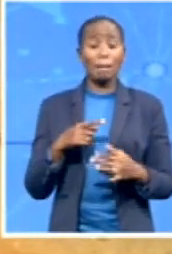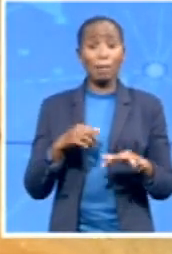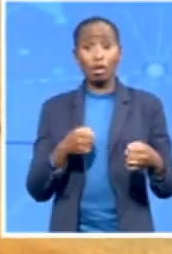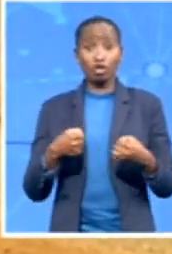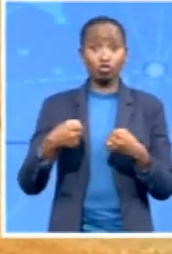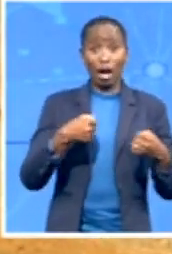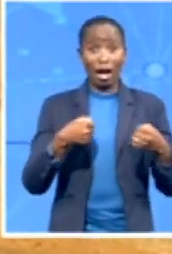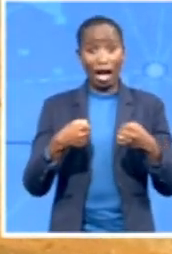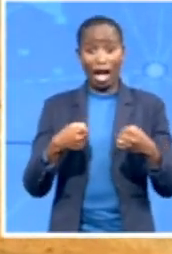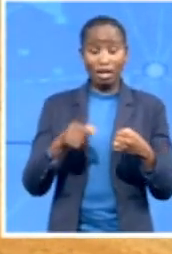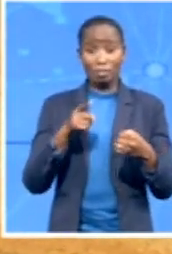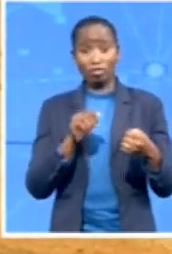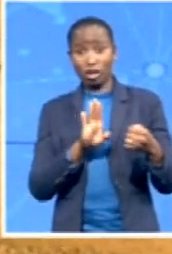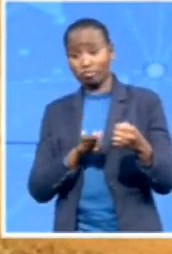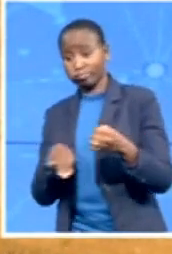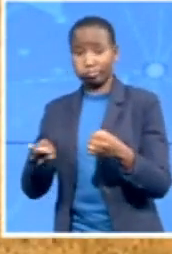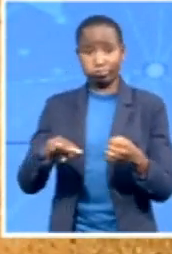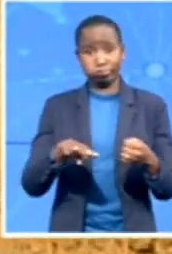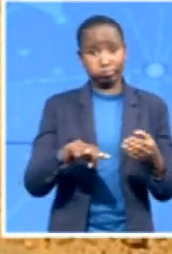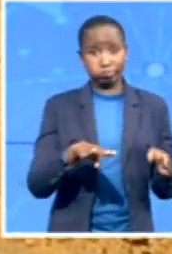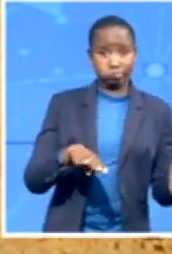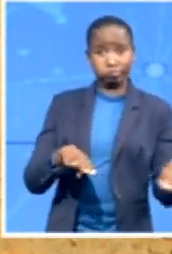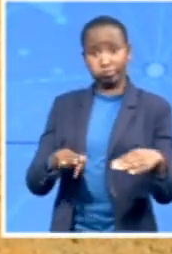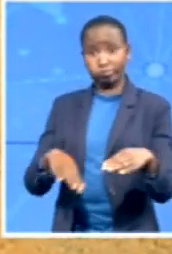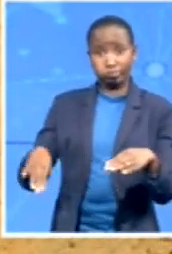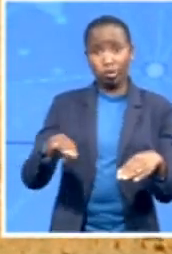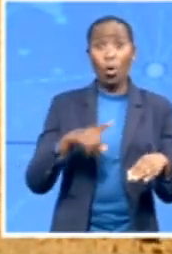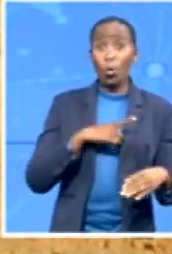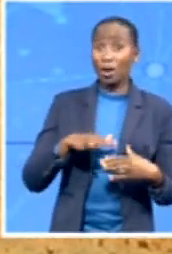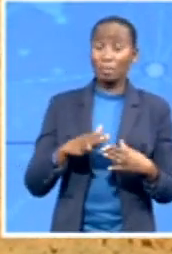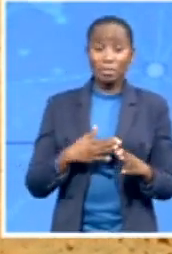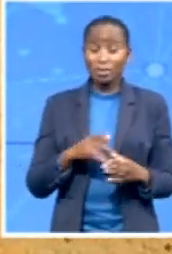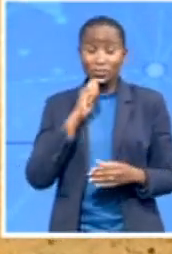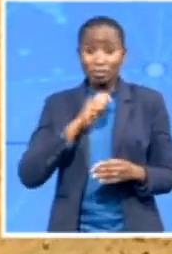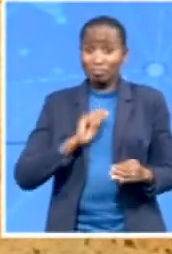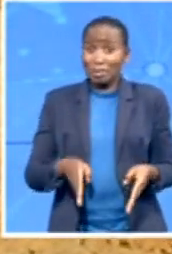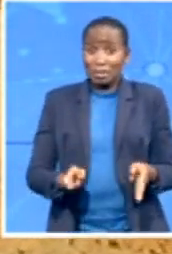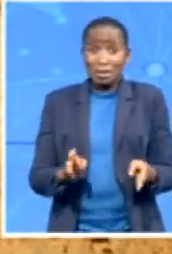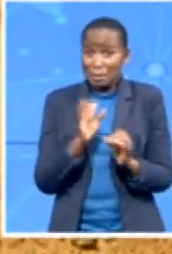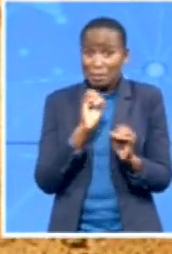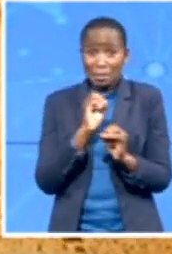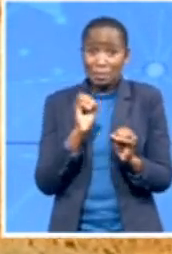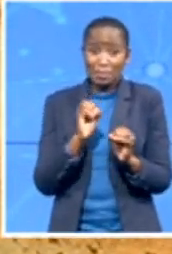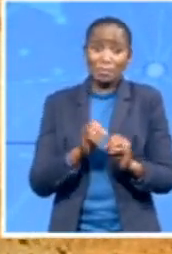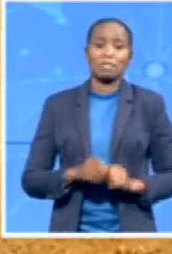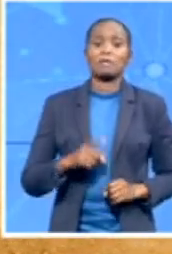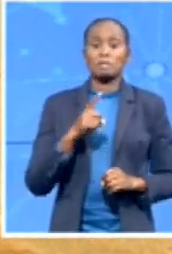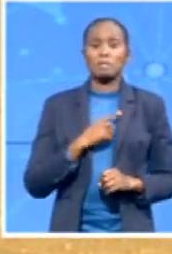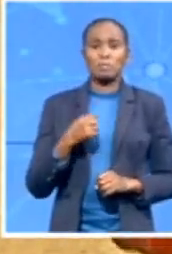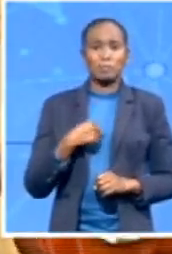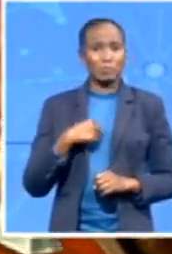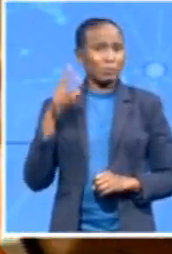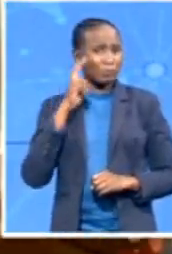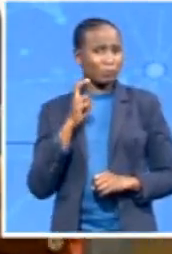drive on the sides of the road because there's basically no road. And I was listening to some of the residents